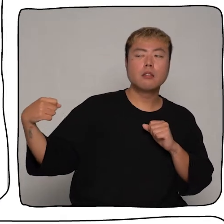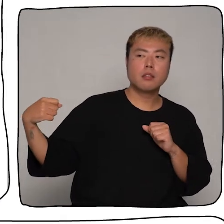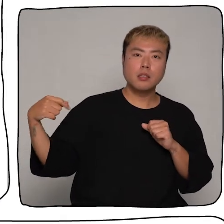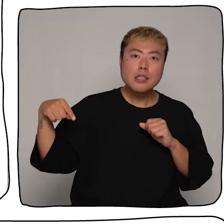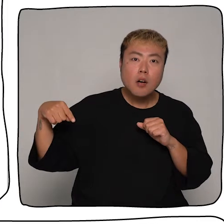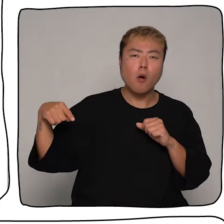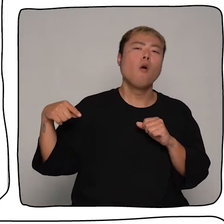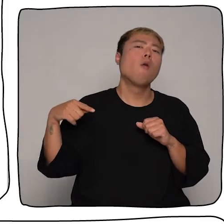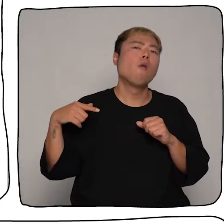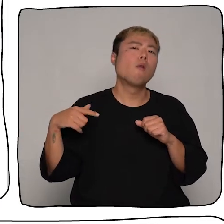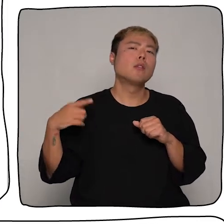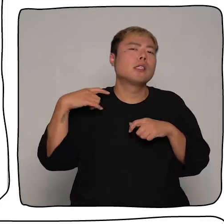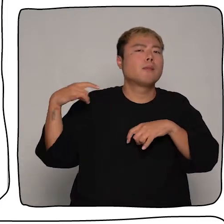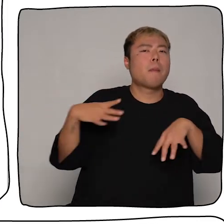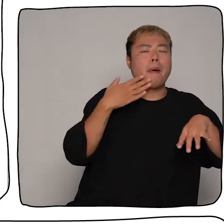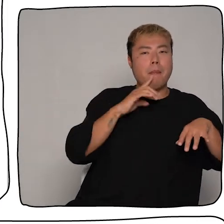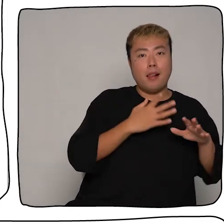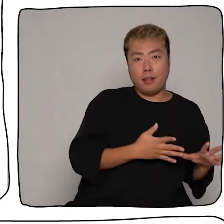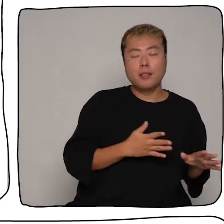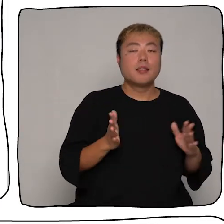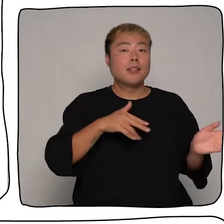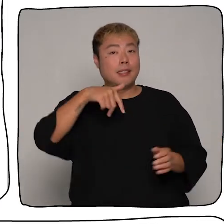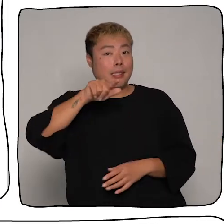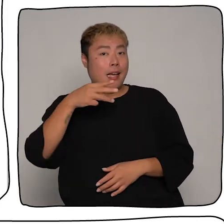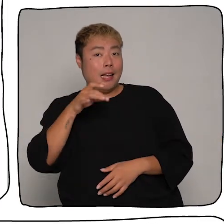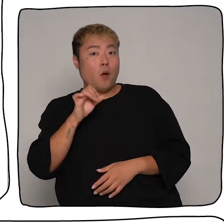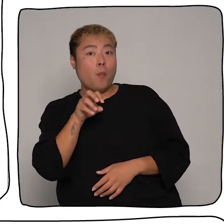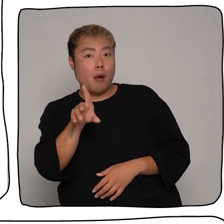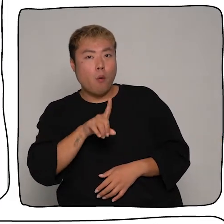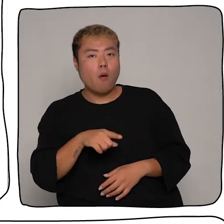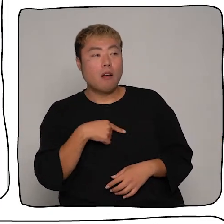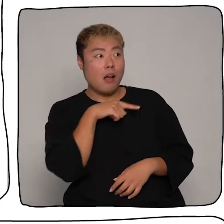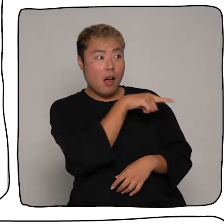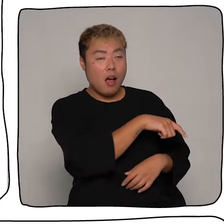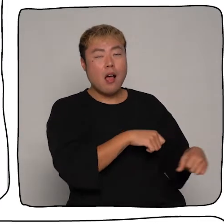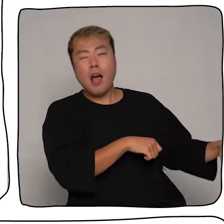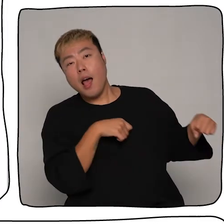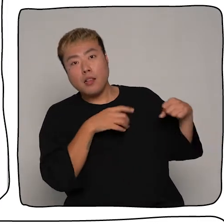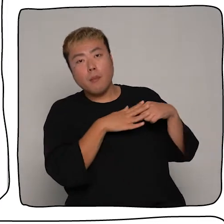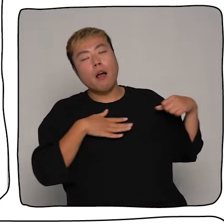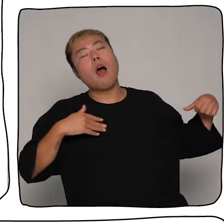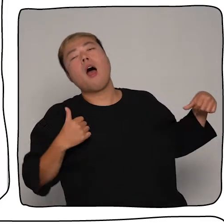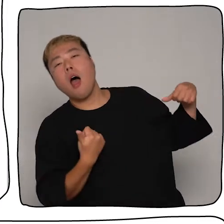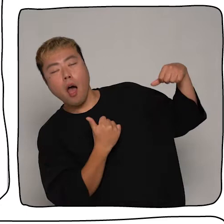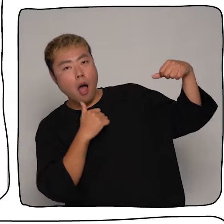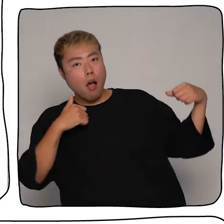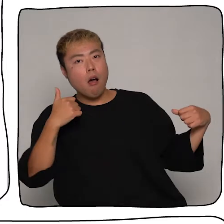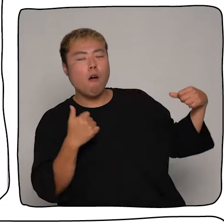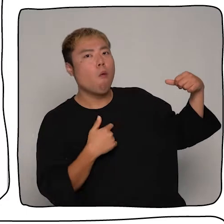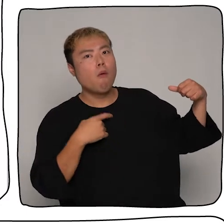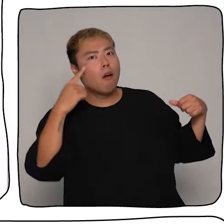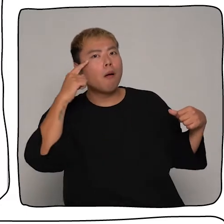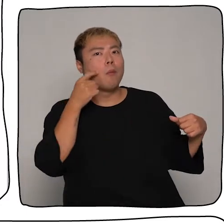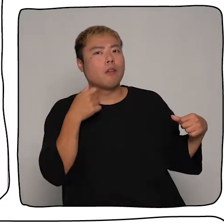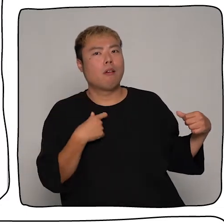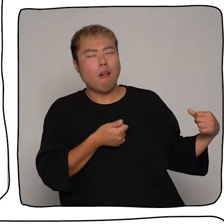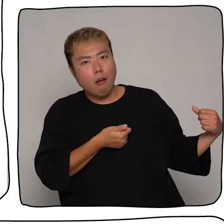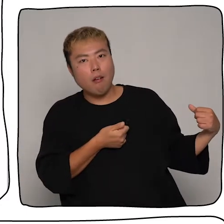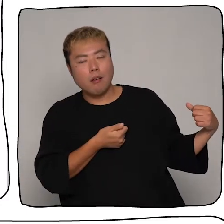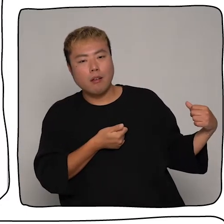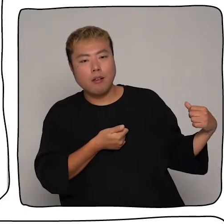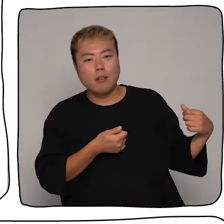And Javier said that I didn't expect to be shaken by Kumagaya like